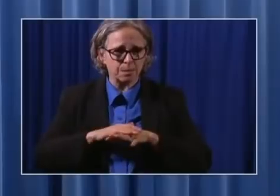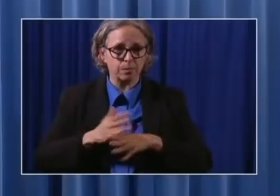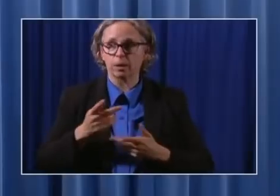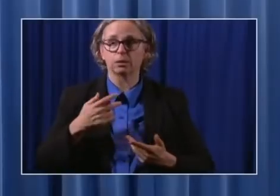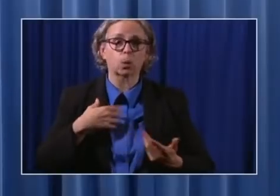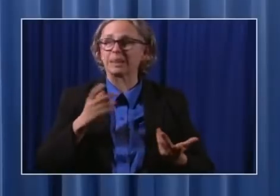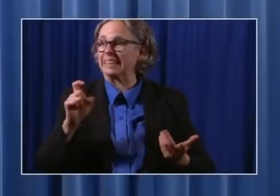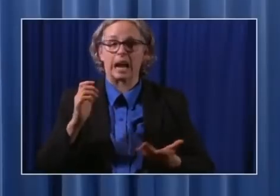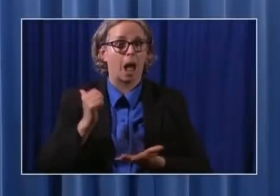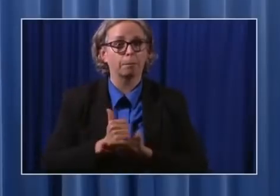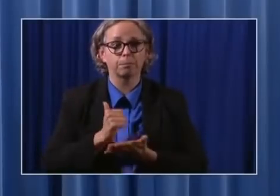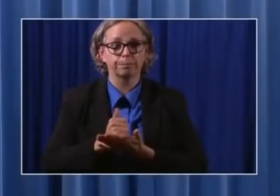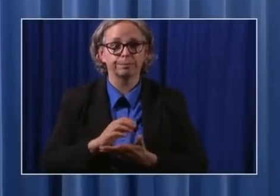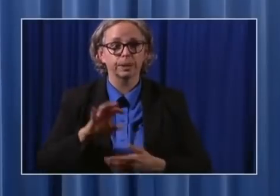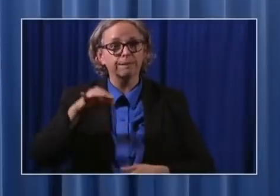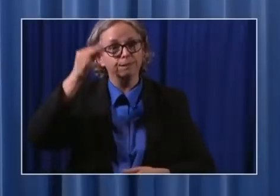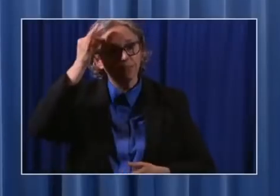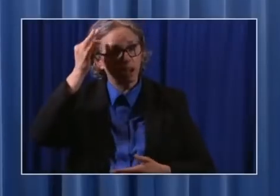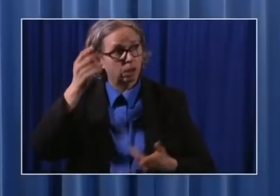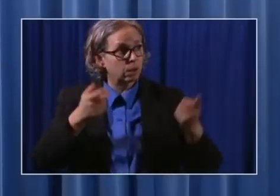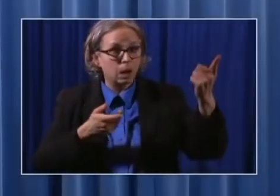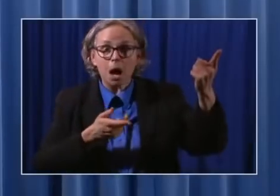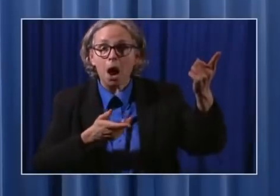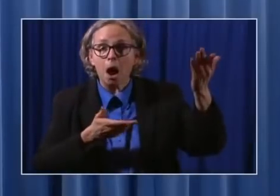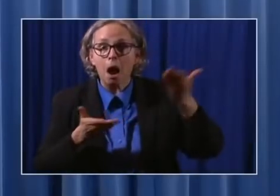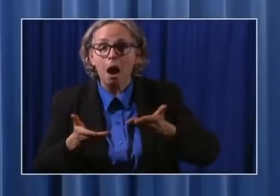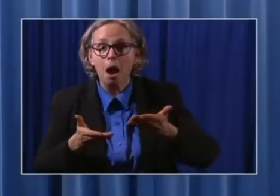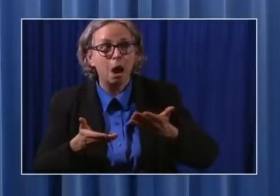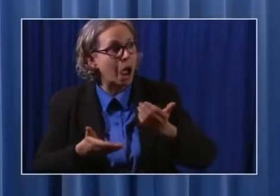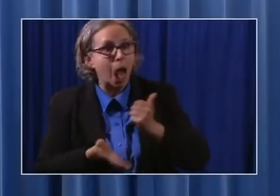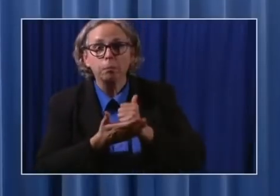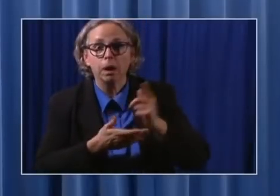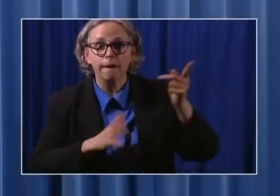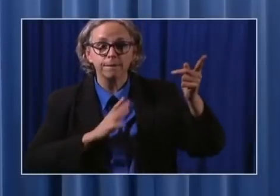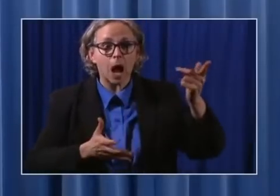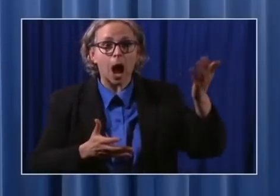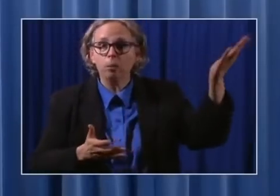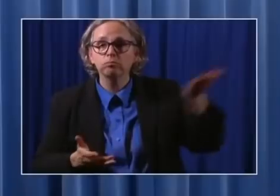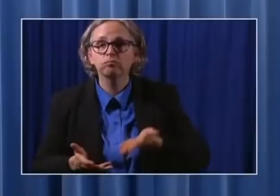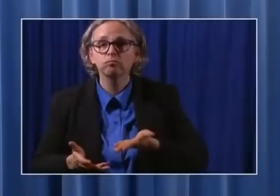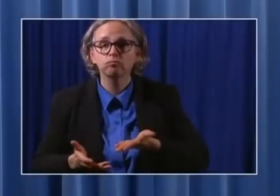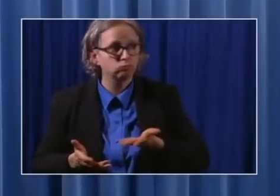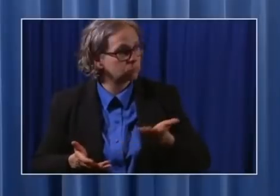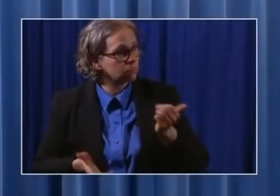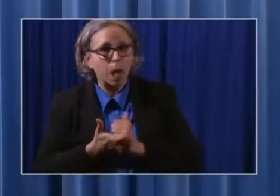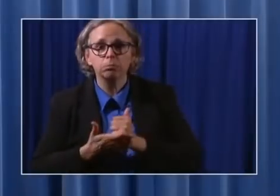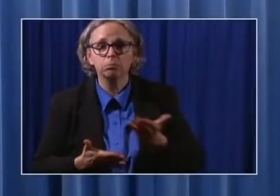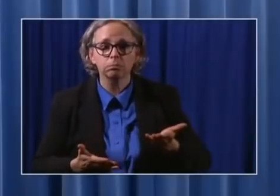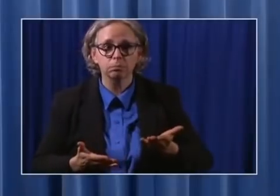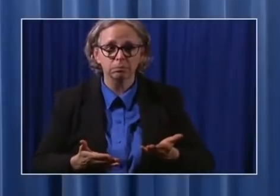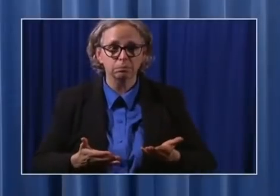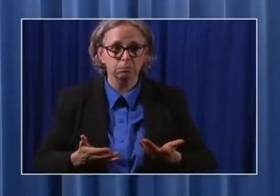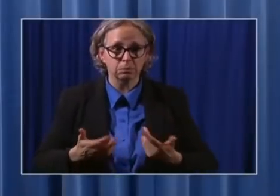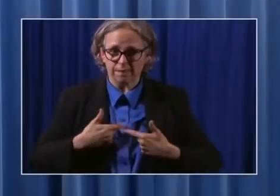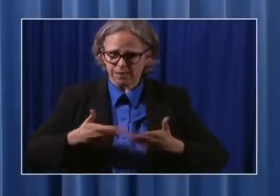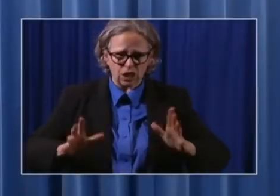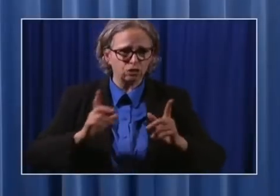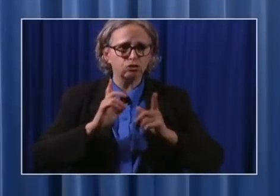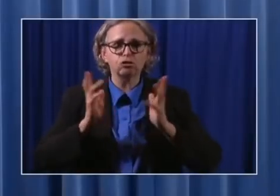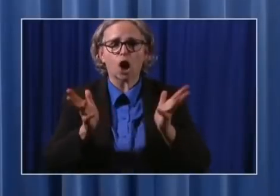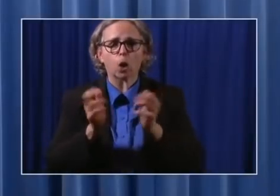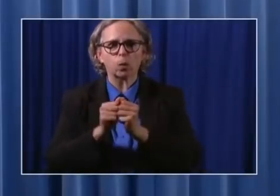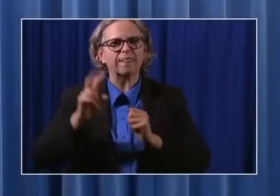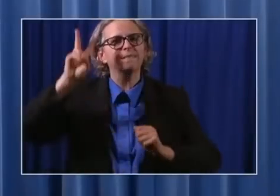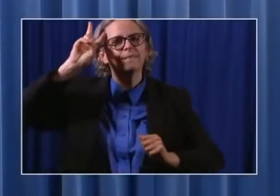they want to help in any way, you know, obviously we want that. You know, I talk frequently to the vice president on